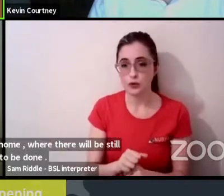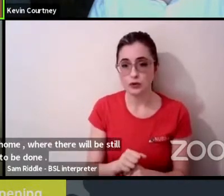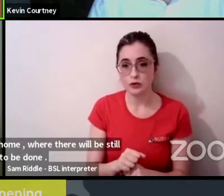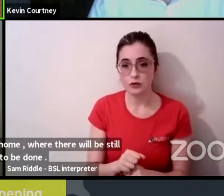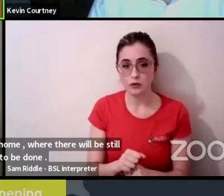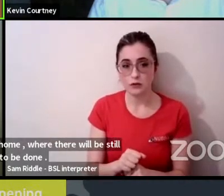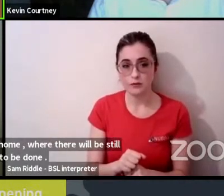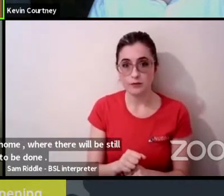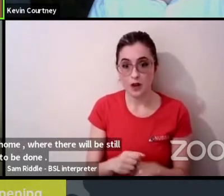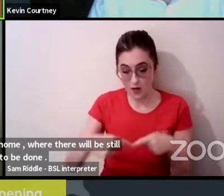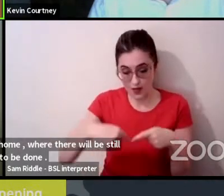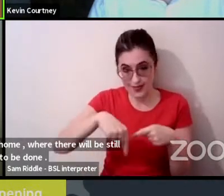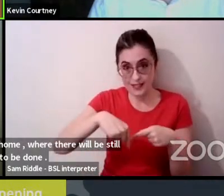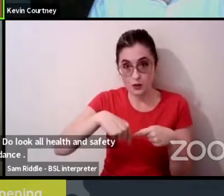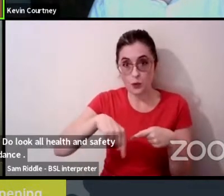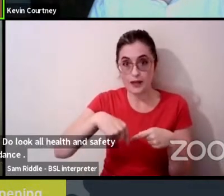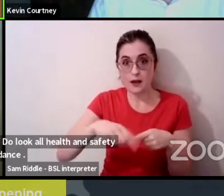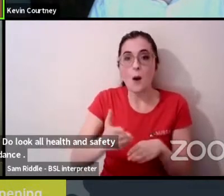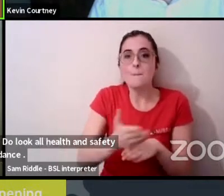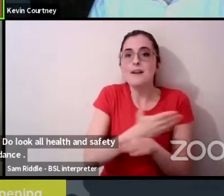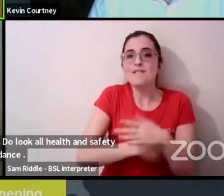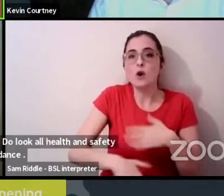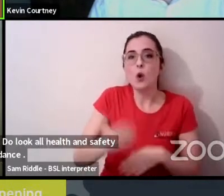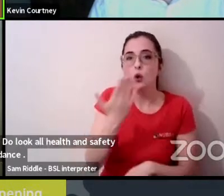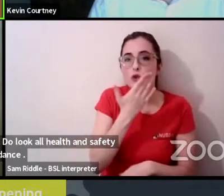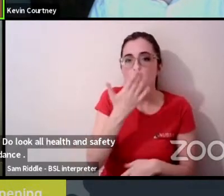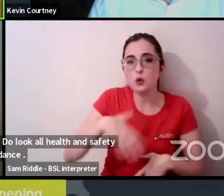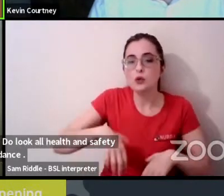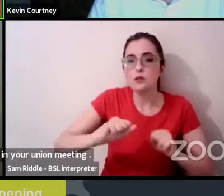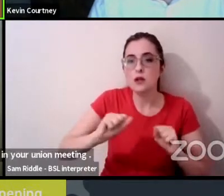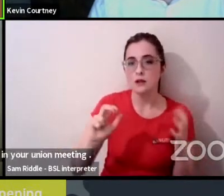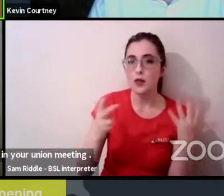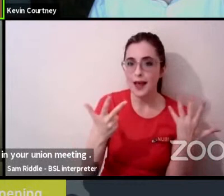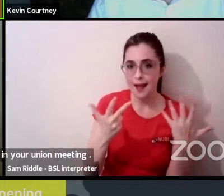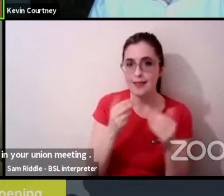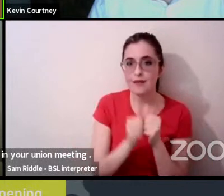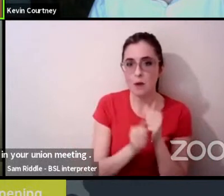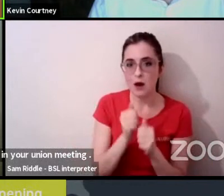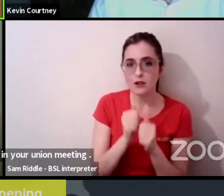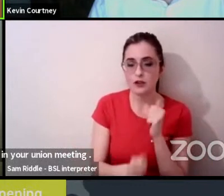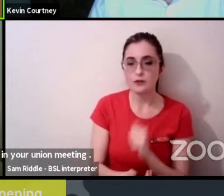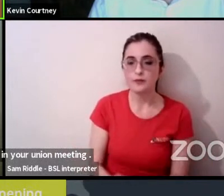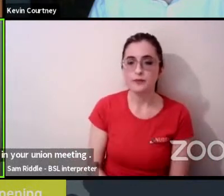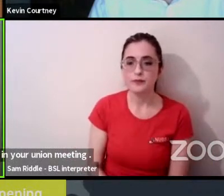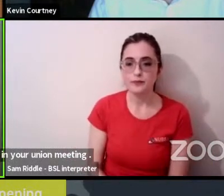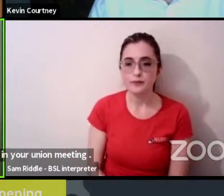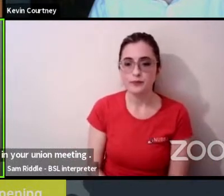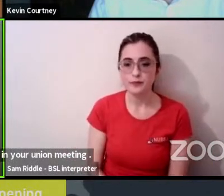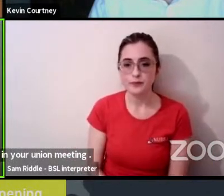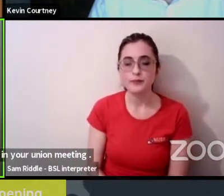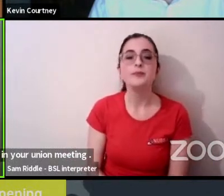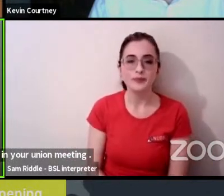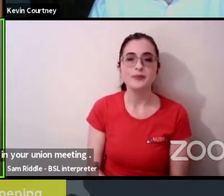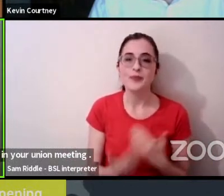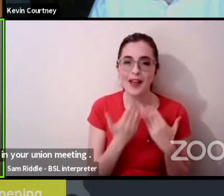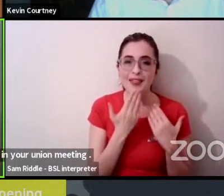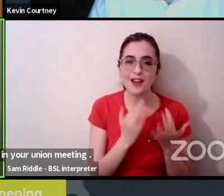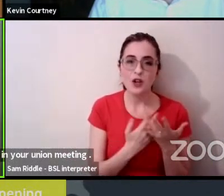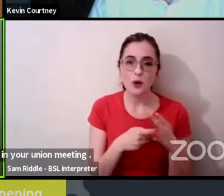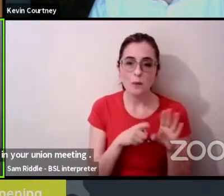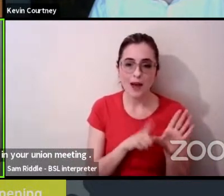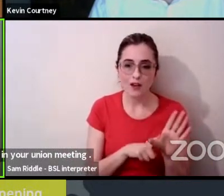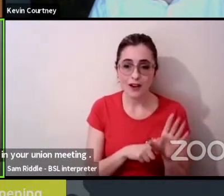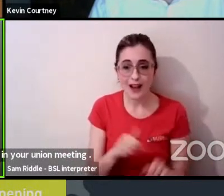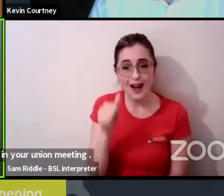the rest of this week, prior to school commencing return on the 8th of March. Thank you very much, Mary. And I know